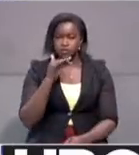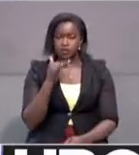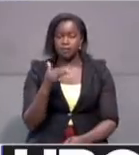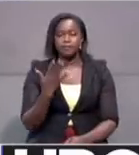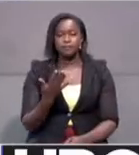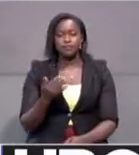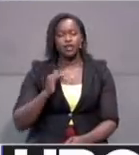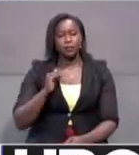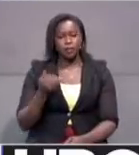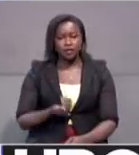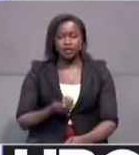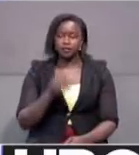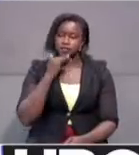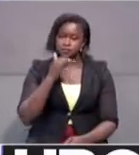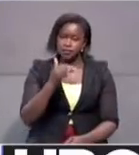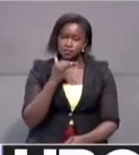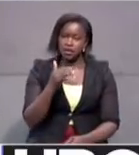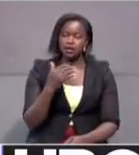Madam Speaker,